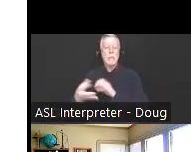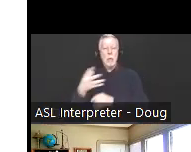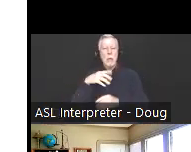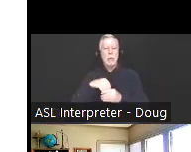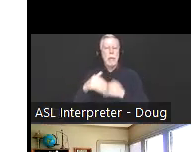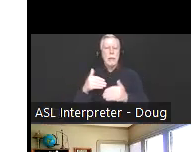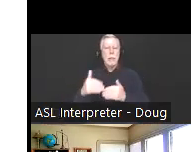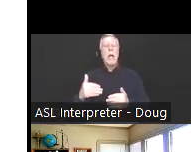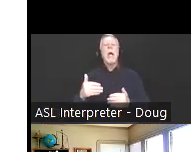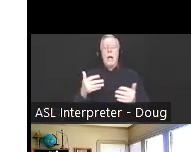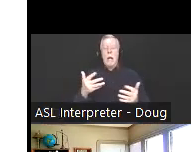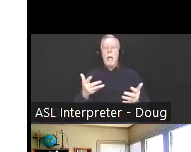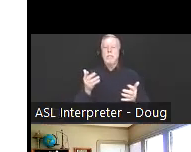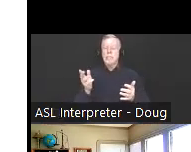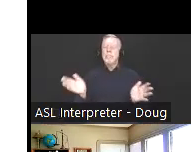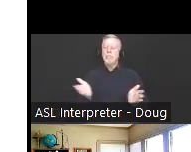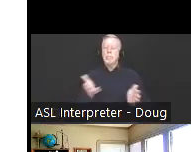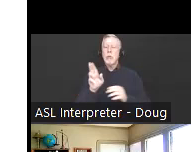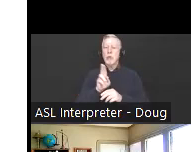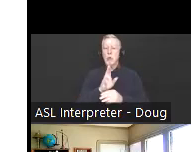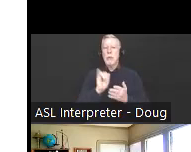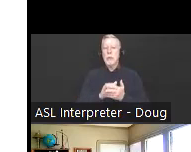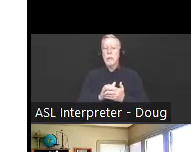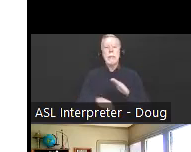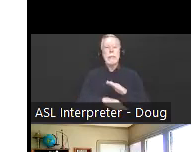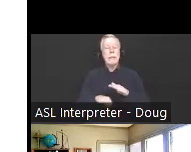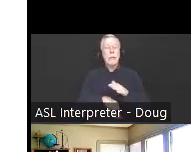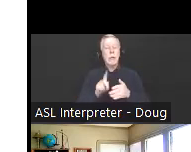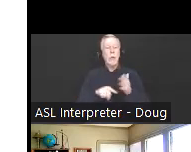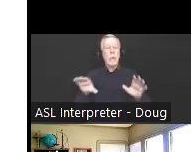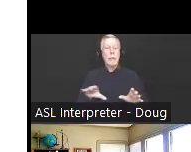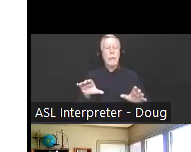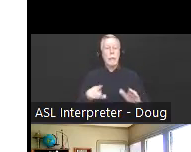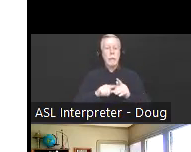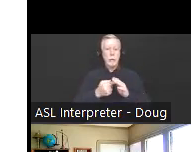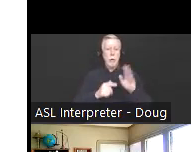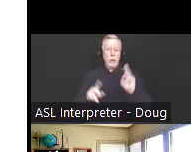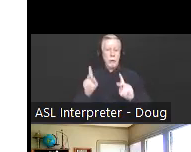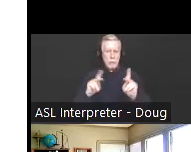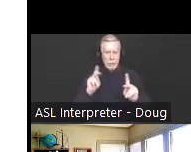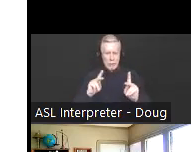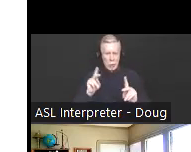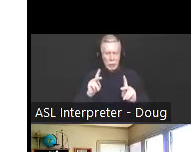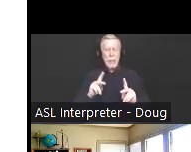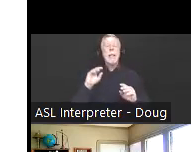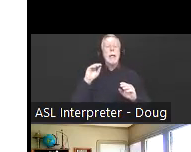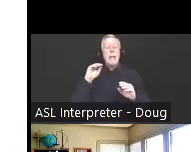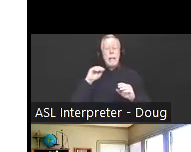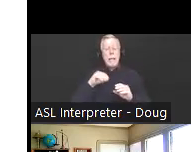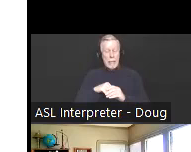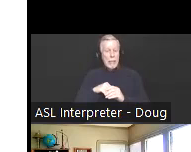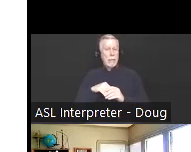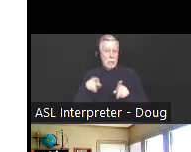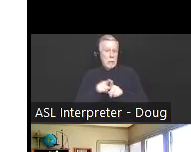using this exercise, because essentially what it does is it starts people in the space that a lot of us